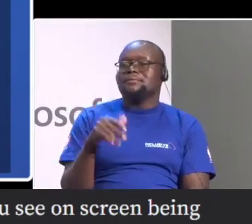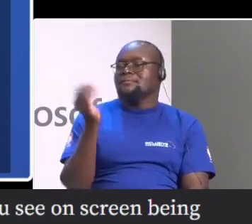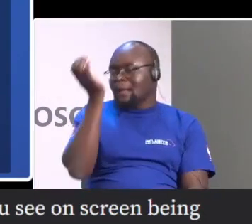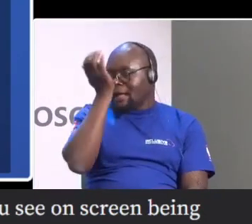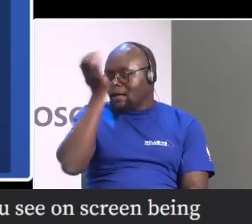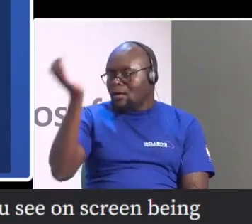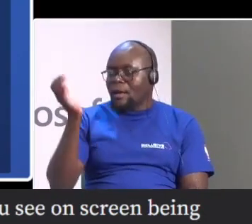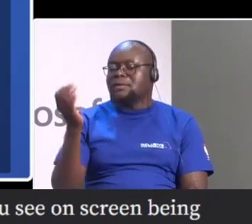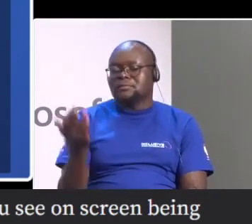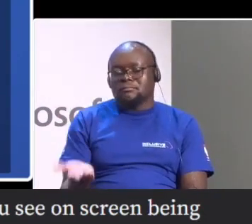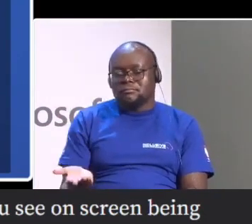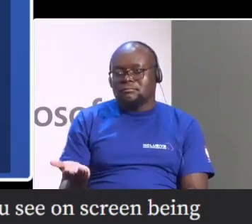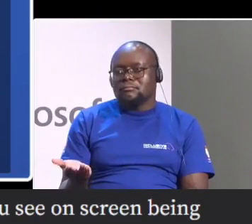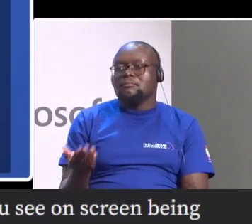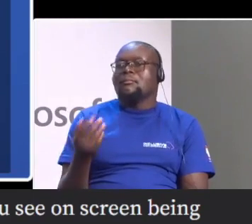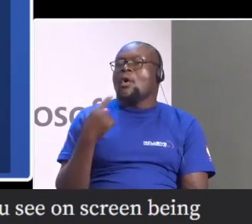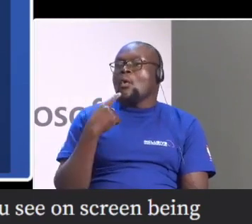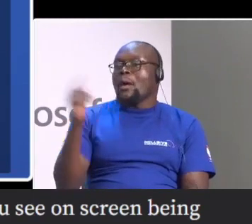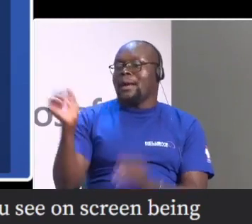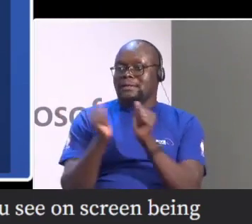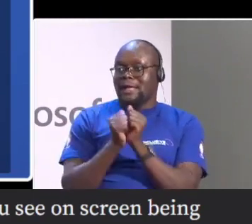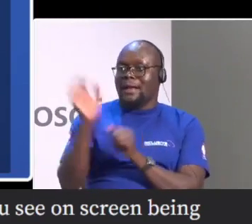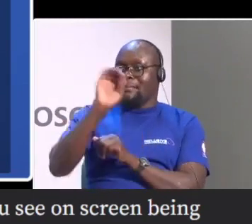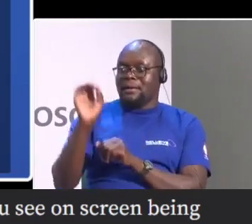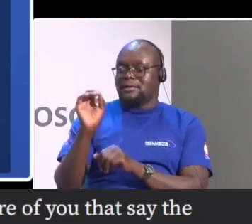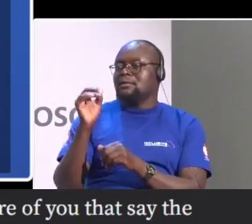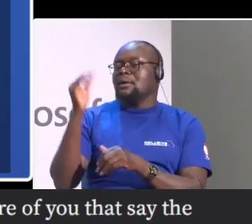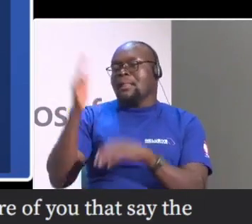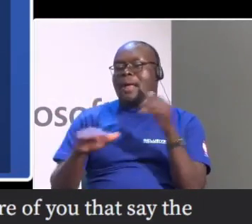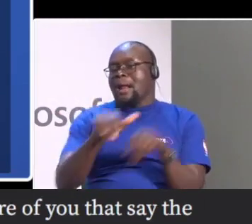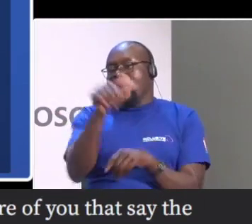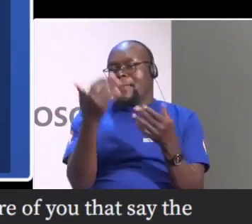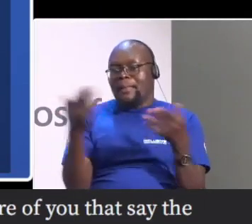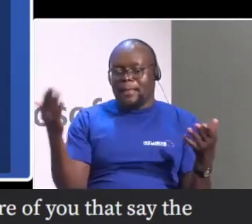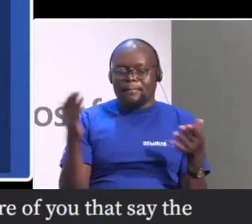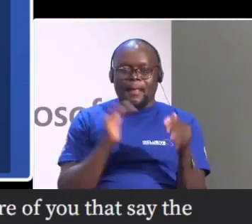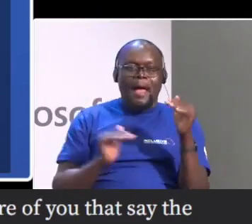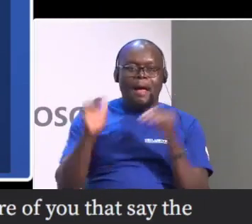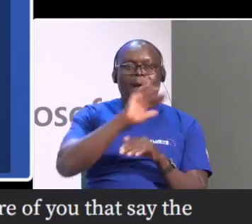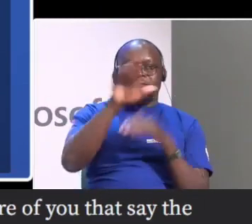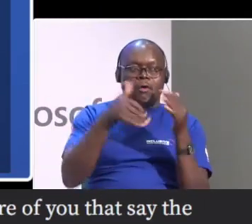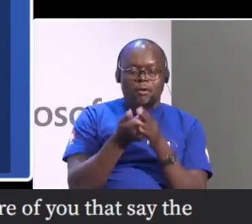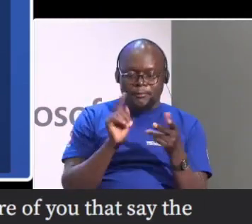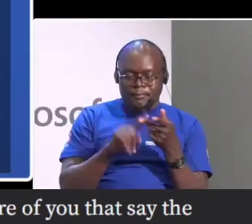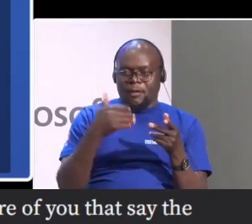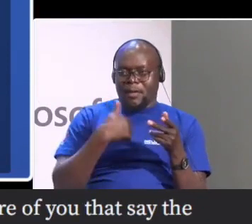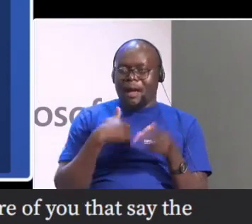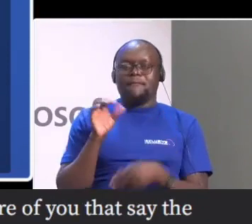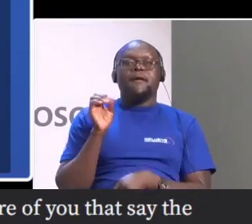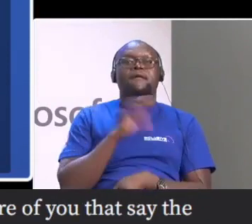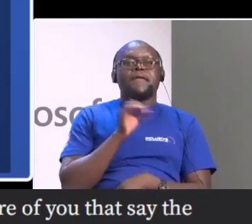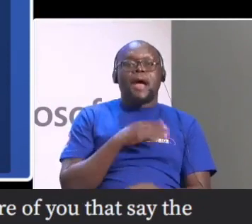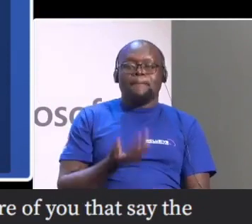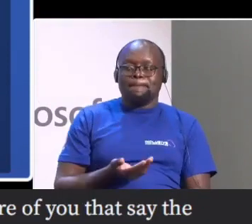ignorance is absolutely 110% above anything at the moment. We have fear.